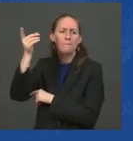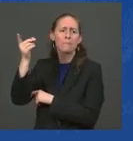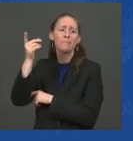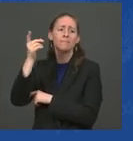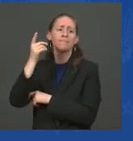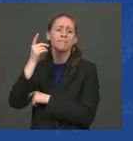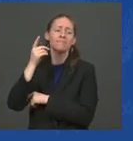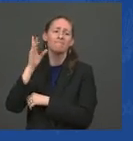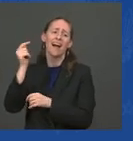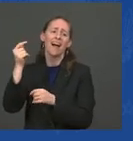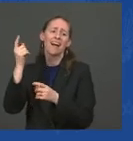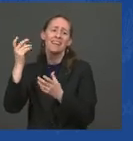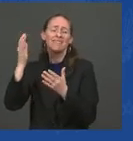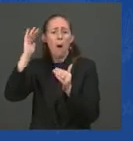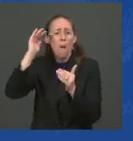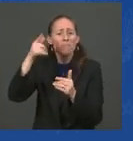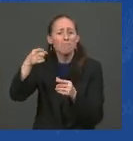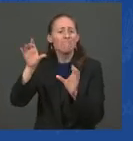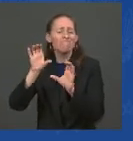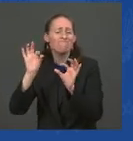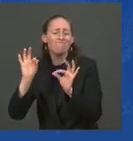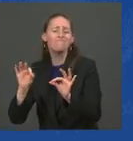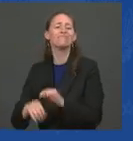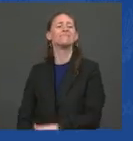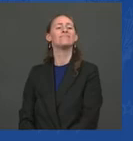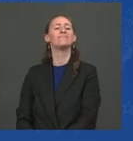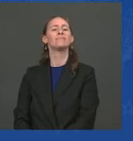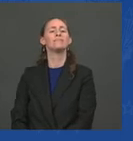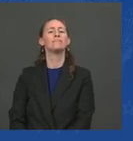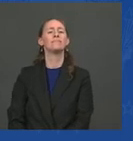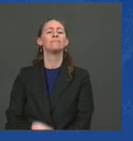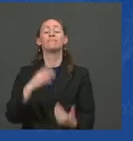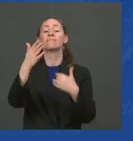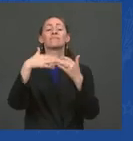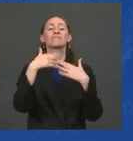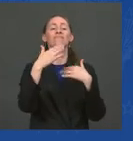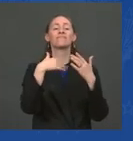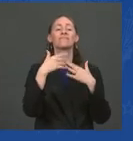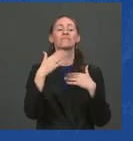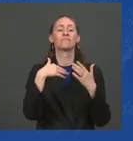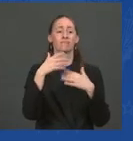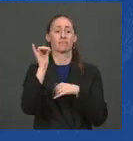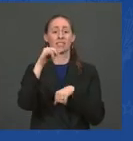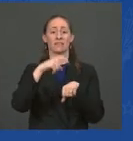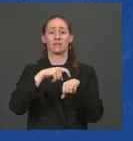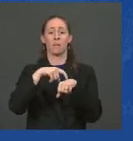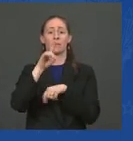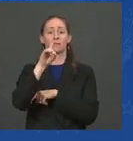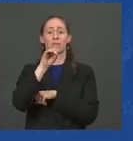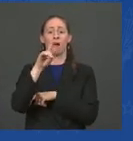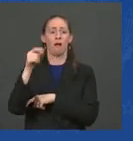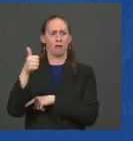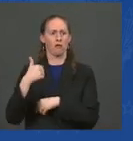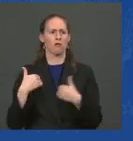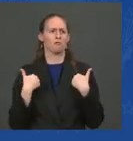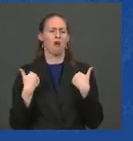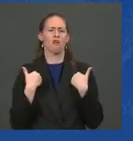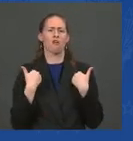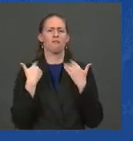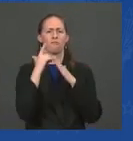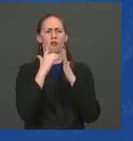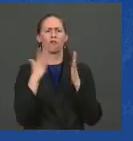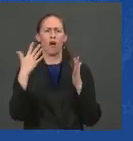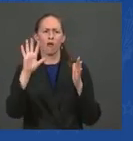As a young lawyer, Tom Dodd had already built a record of fighting hatred by prosecuting the KKK